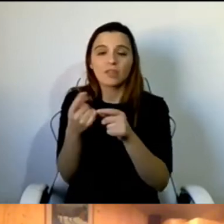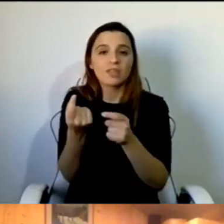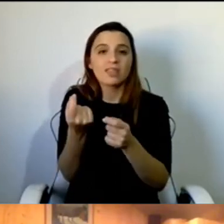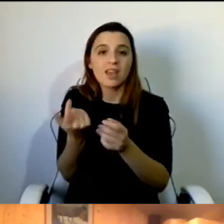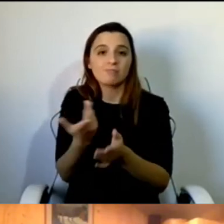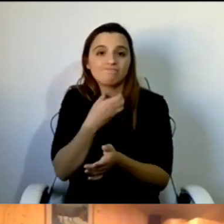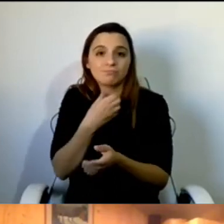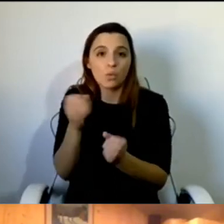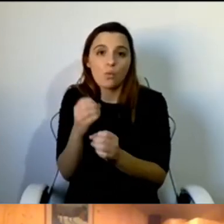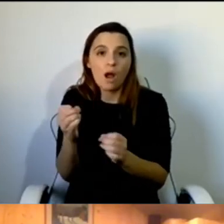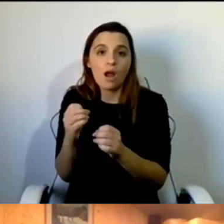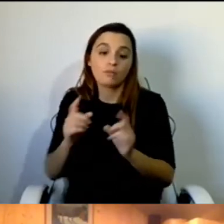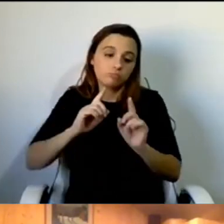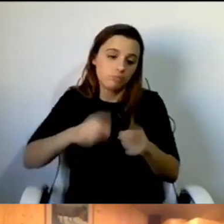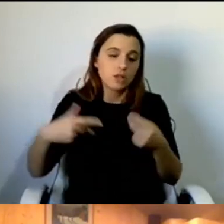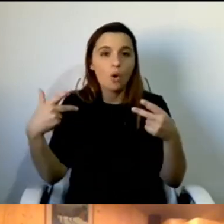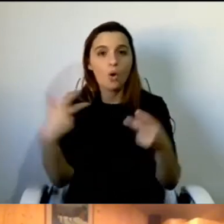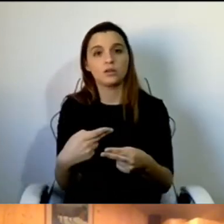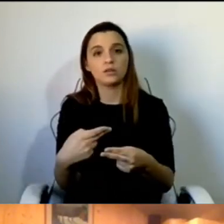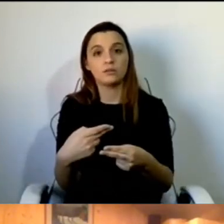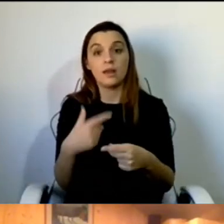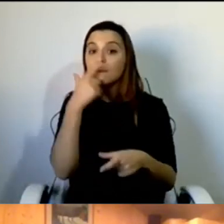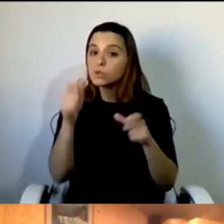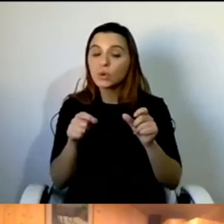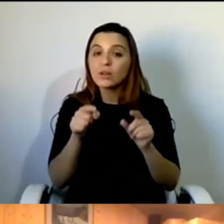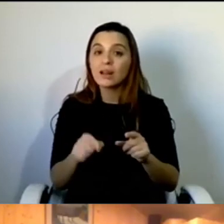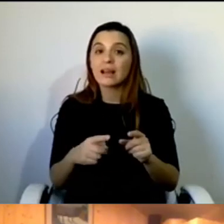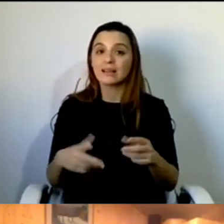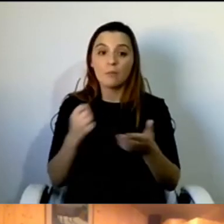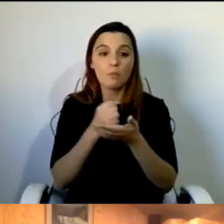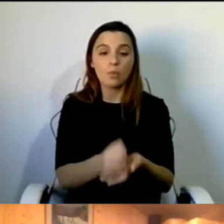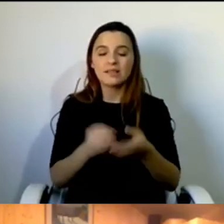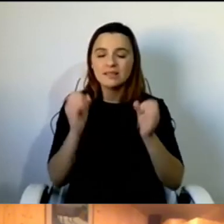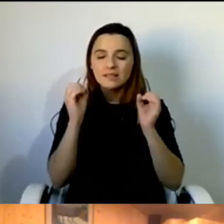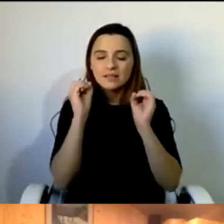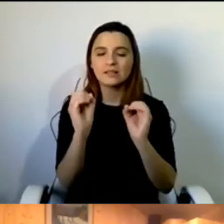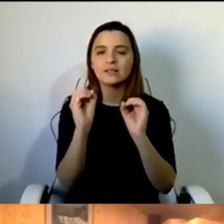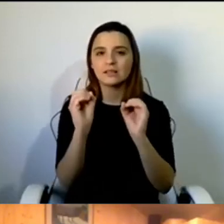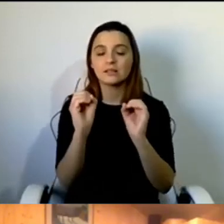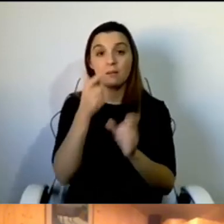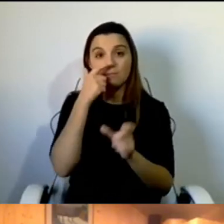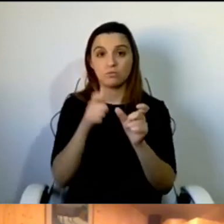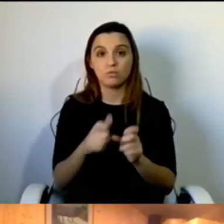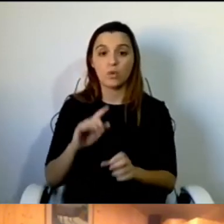all. There's also people who are being forced to then apply for these